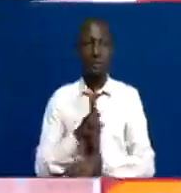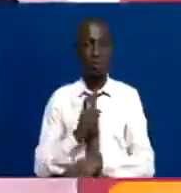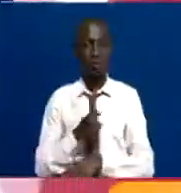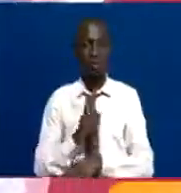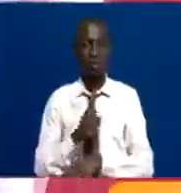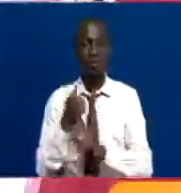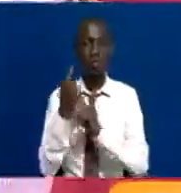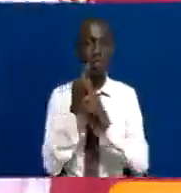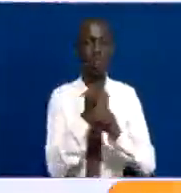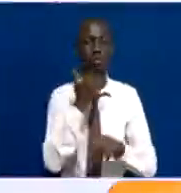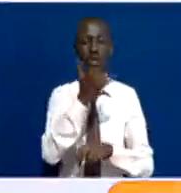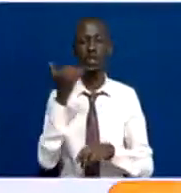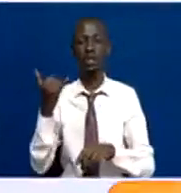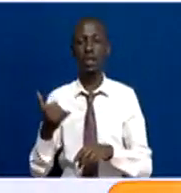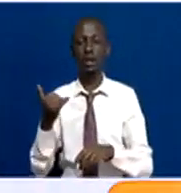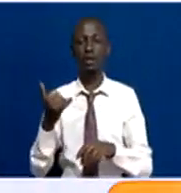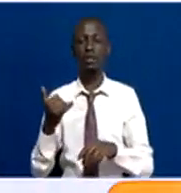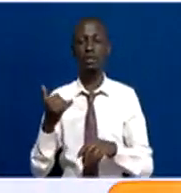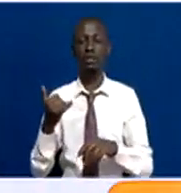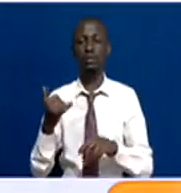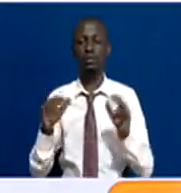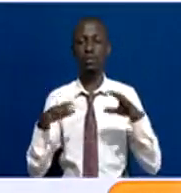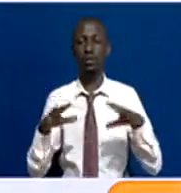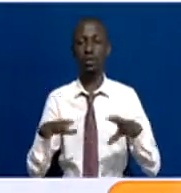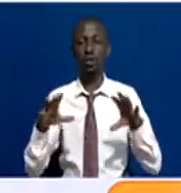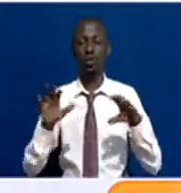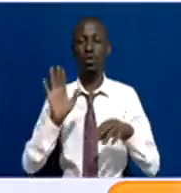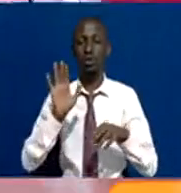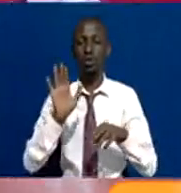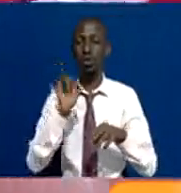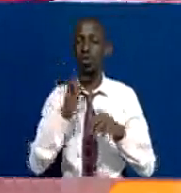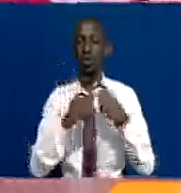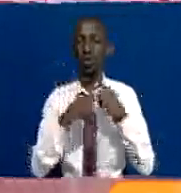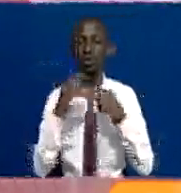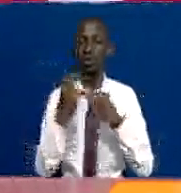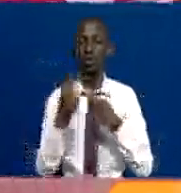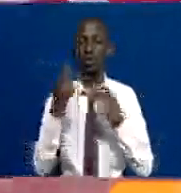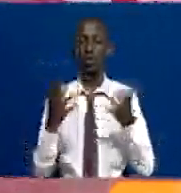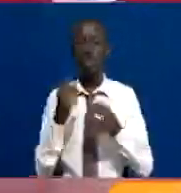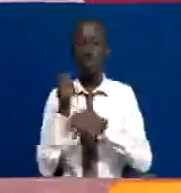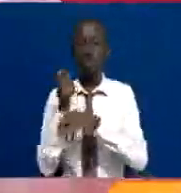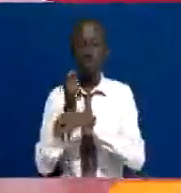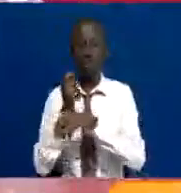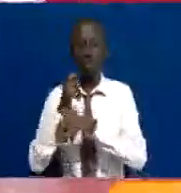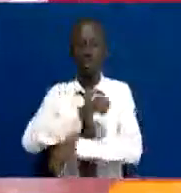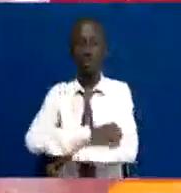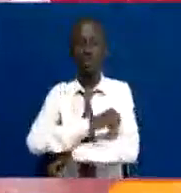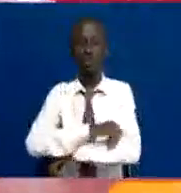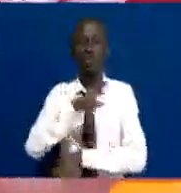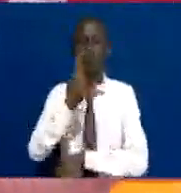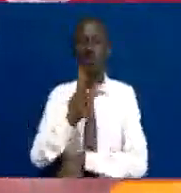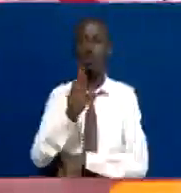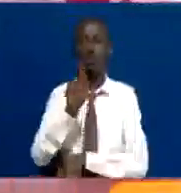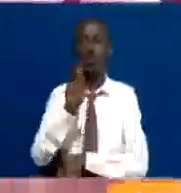the teenagers. The 72-year-old tactician, who is currently training Waridi Utawala School here in Nairobi, has